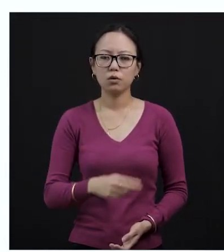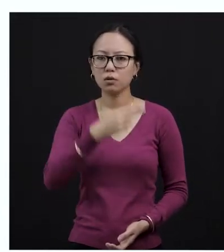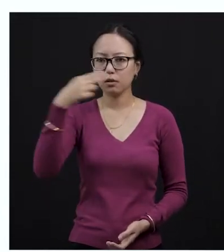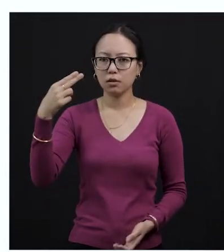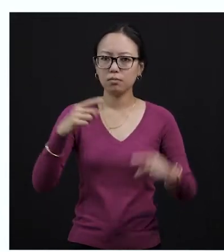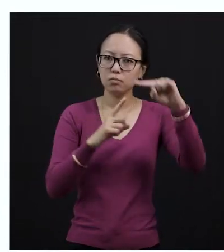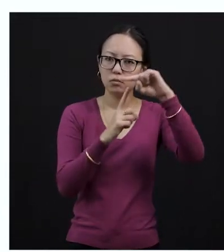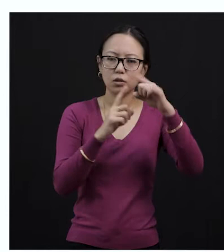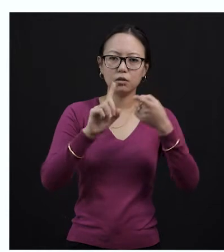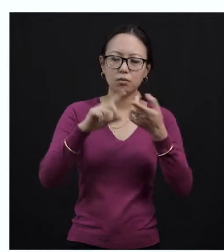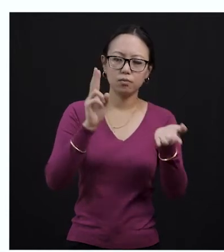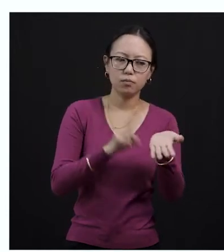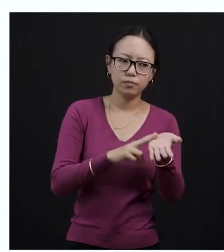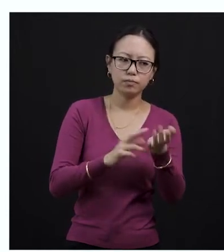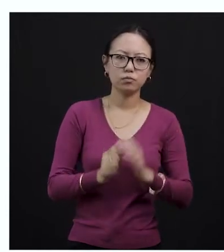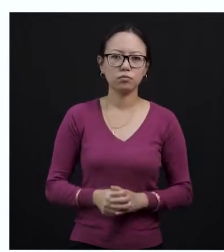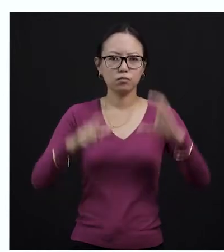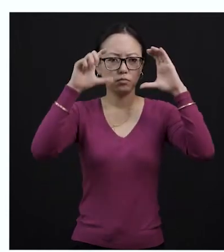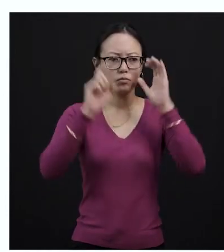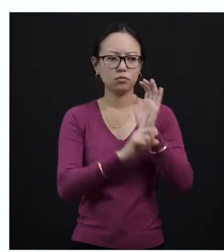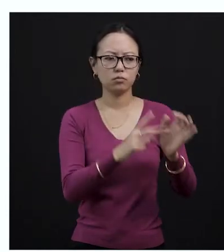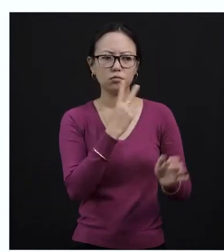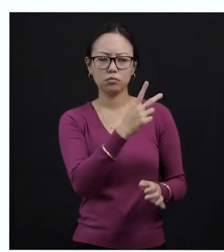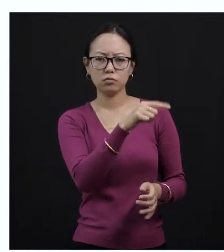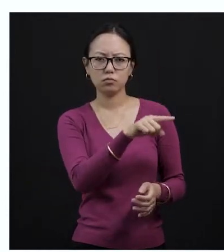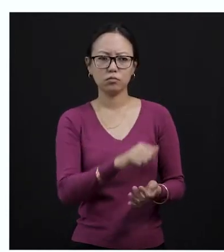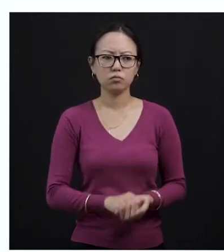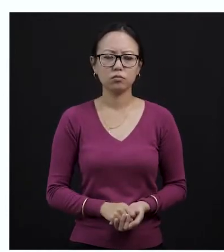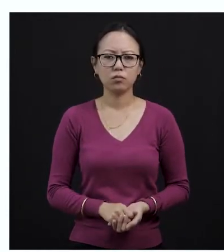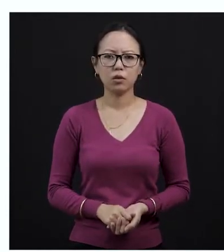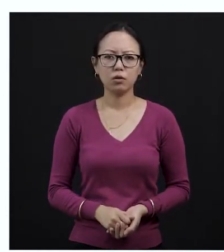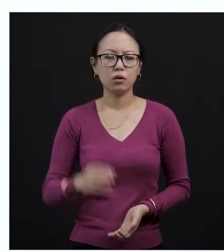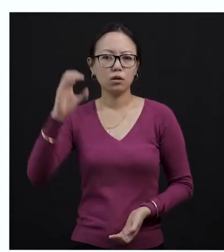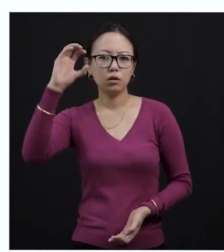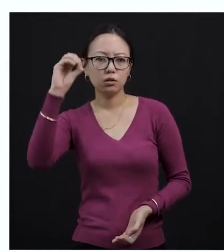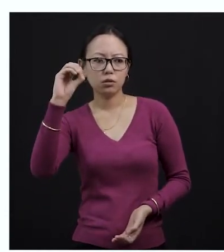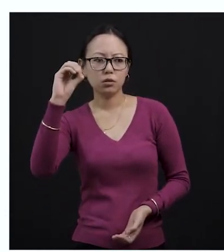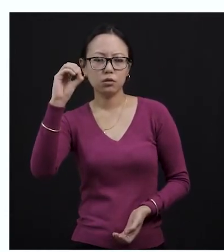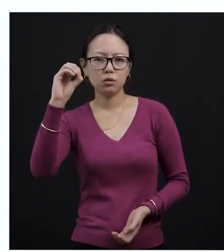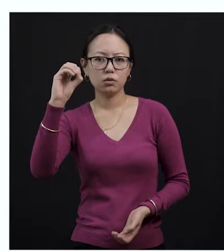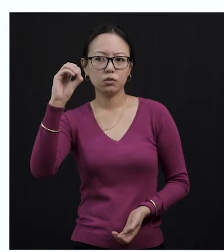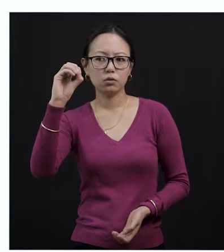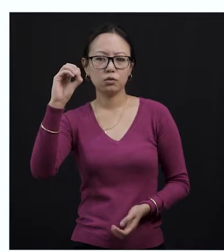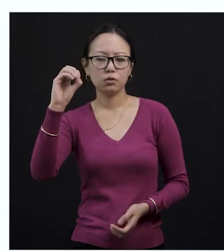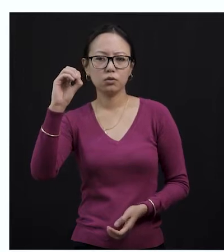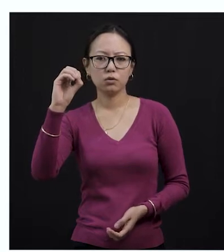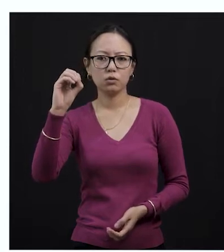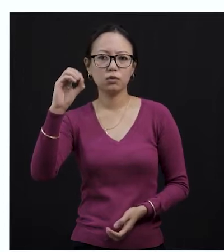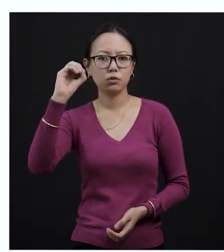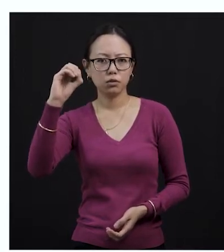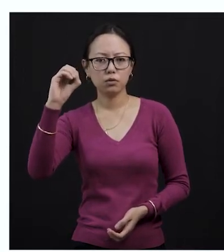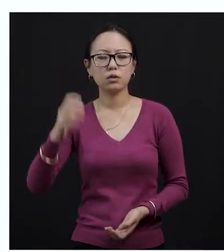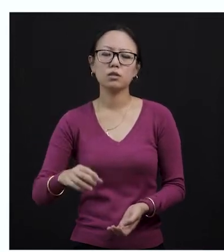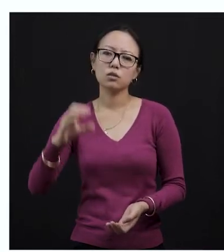right. Now, if you look at this picture here, this 0 is at one's place.